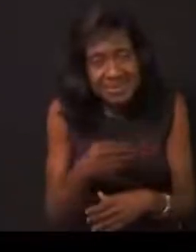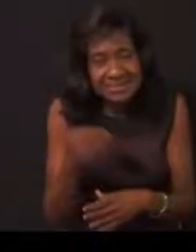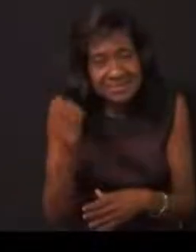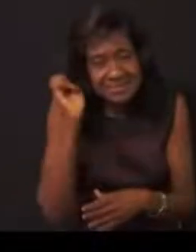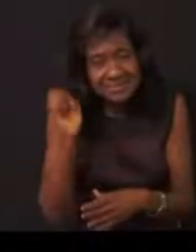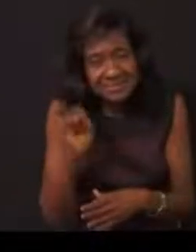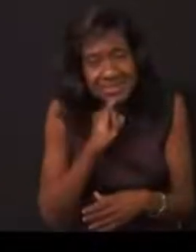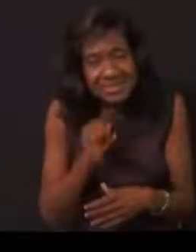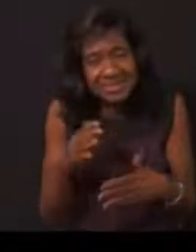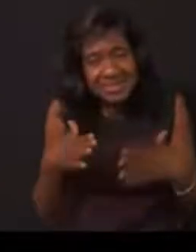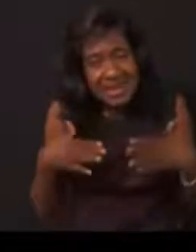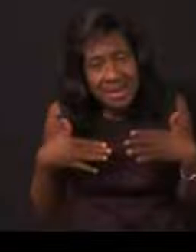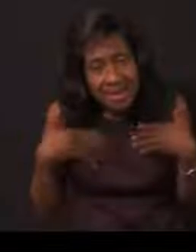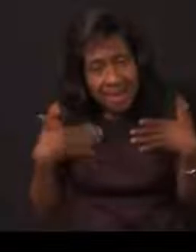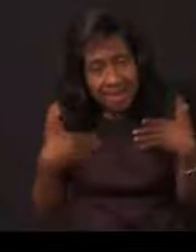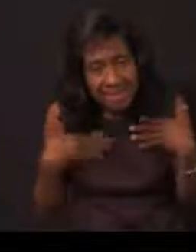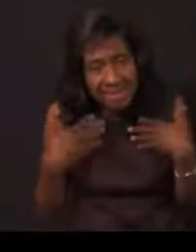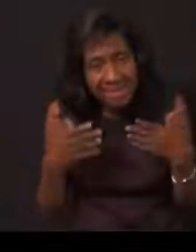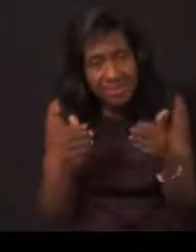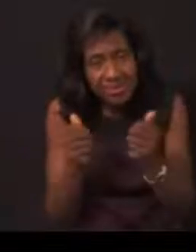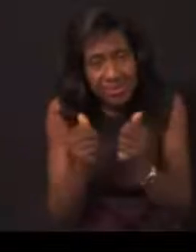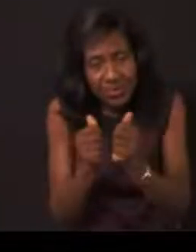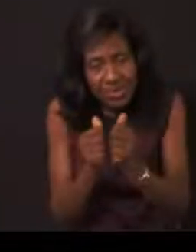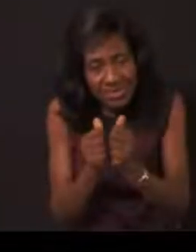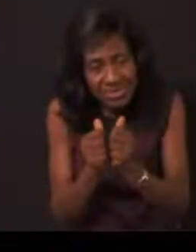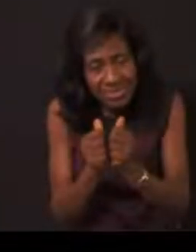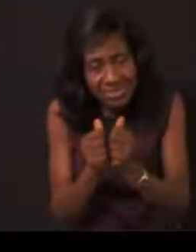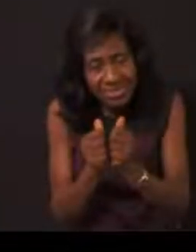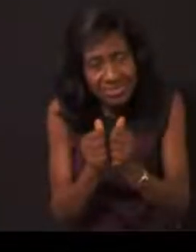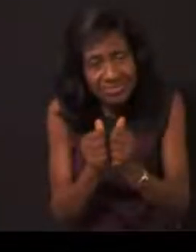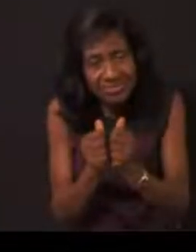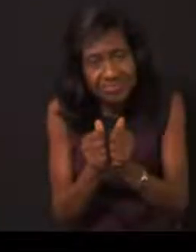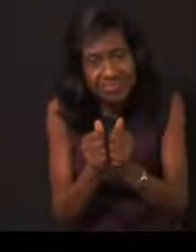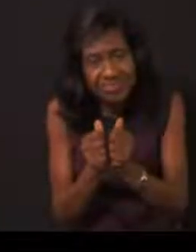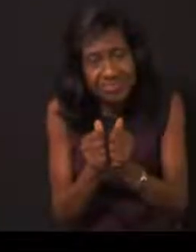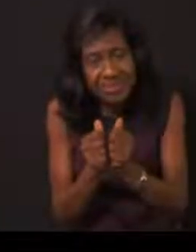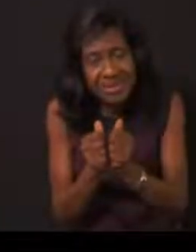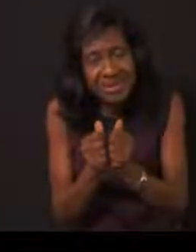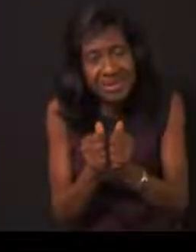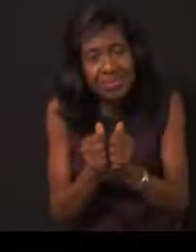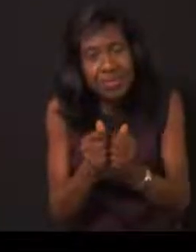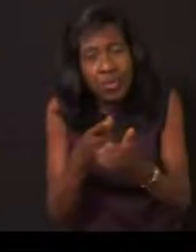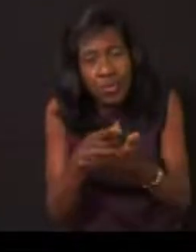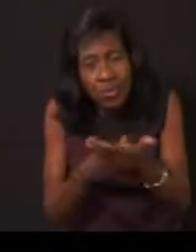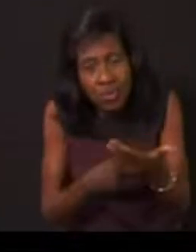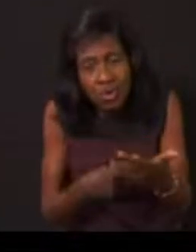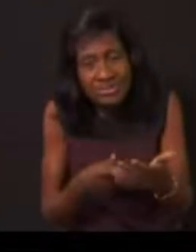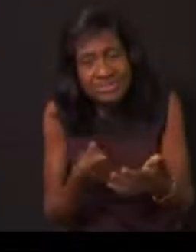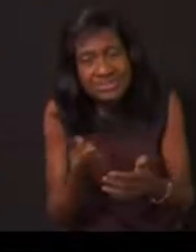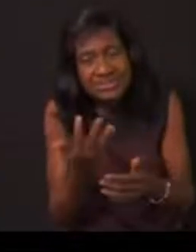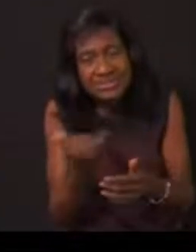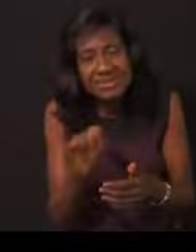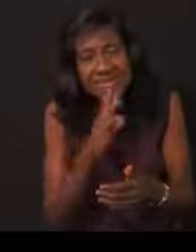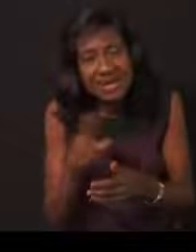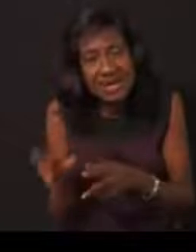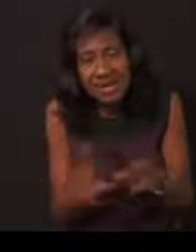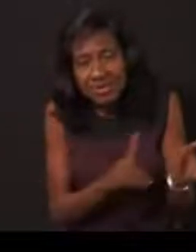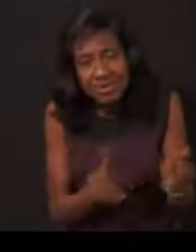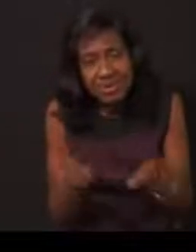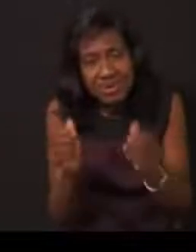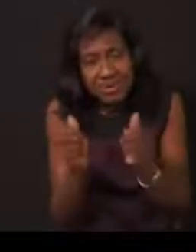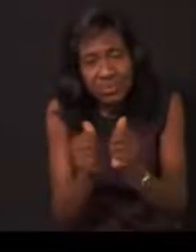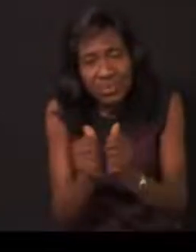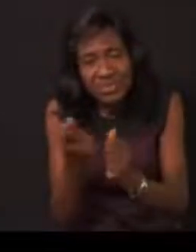very happy with the state of of progress and the state of preparedness that it truly